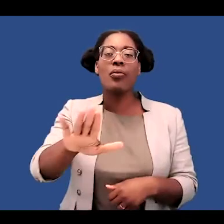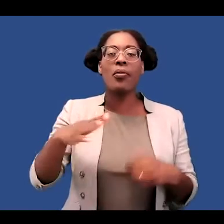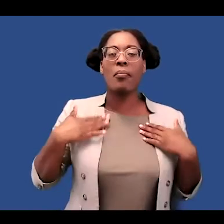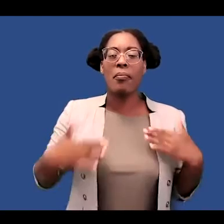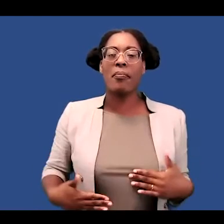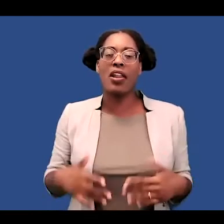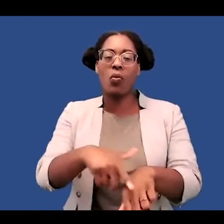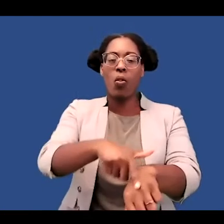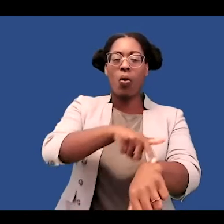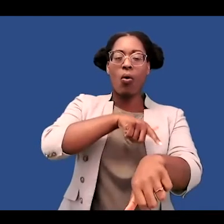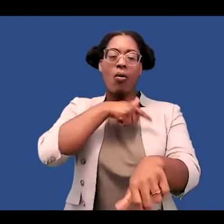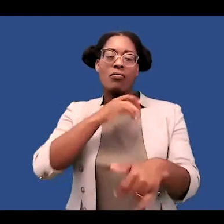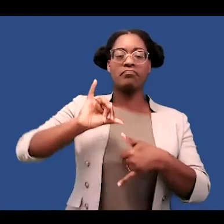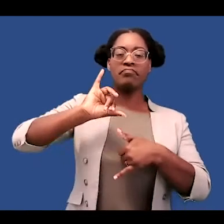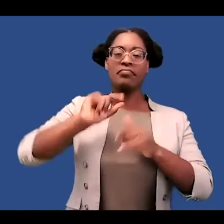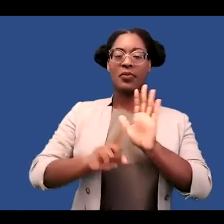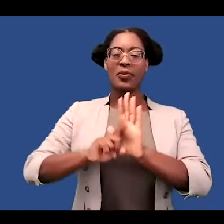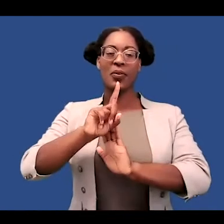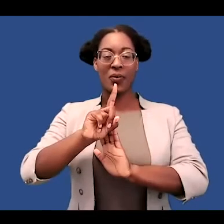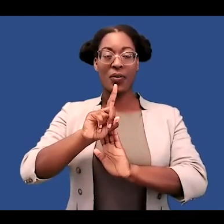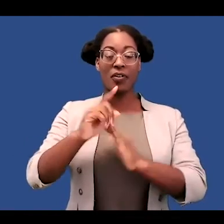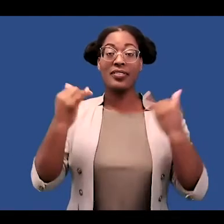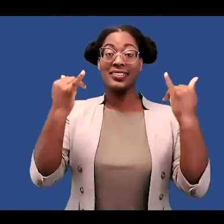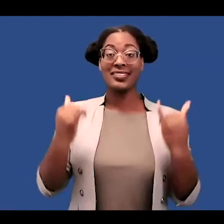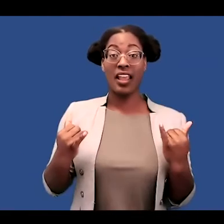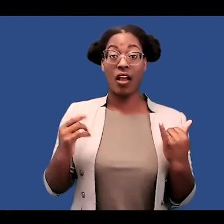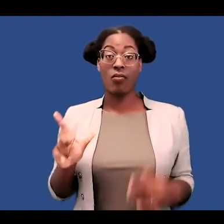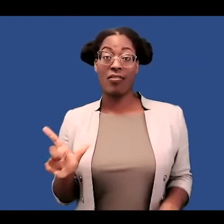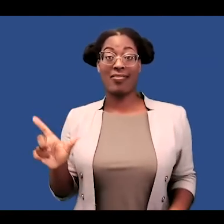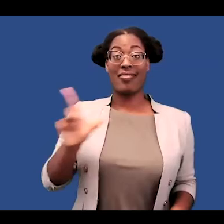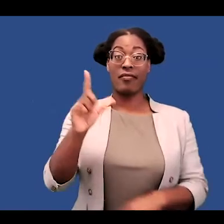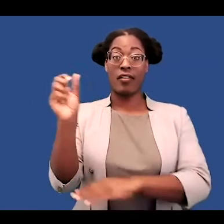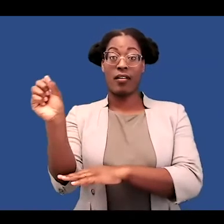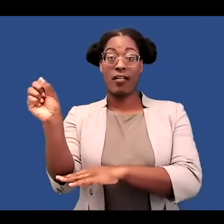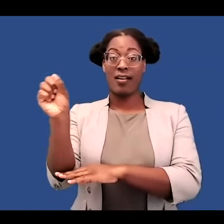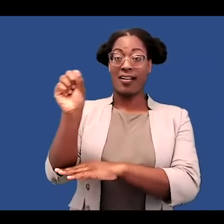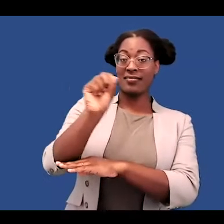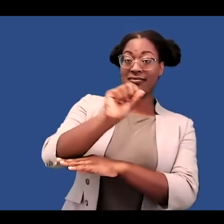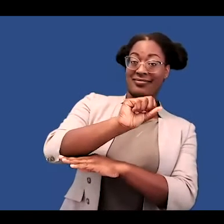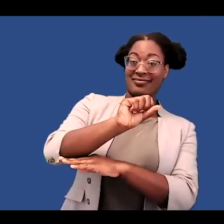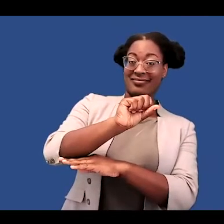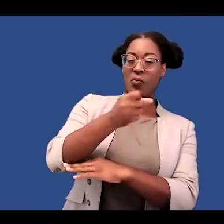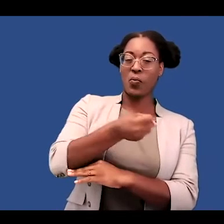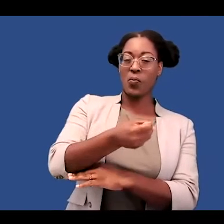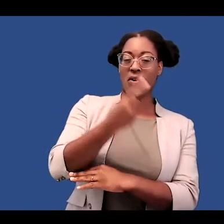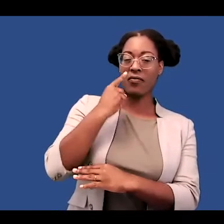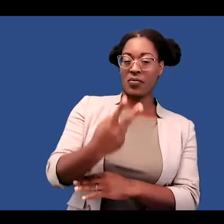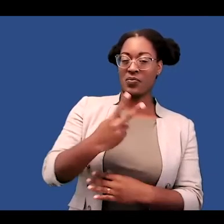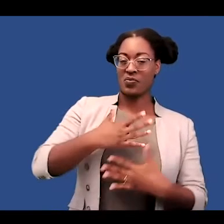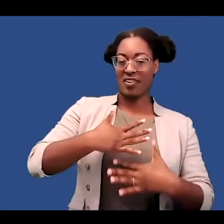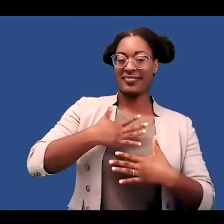as you exhale, I want you to take the whole entire hoop and shift your weight over to the left side. Hold that for